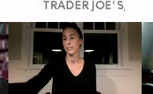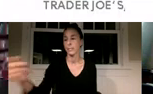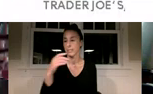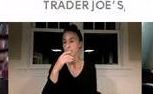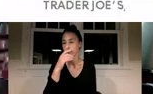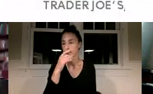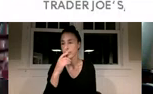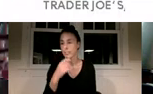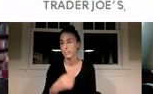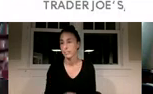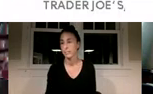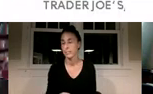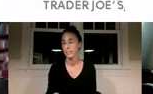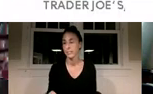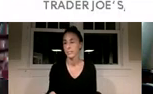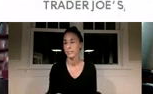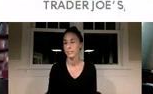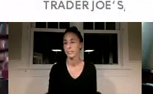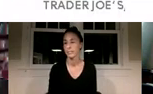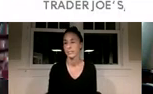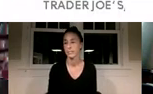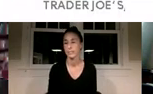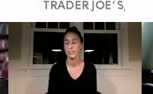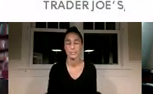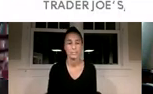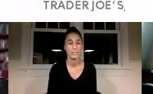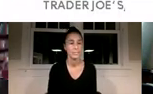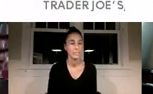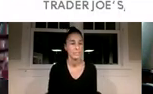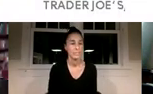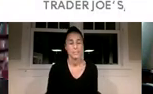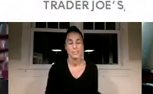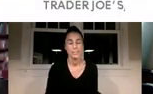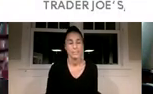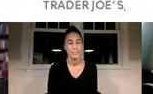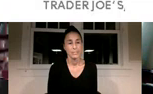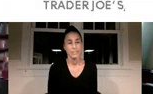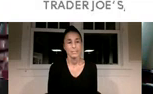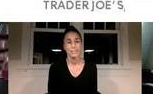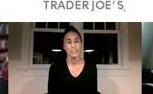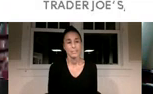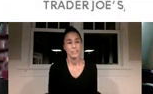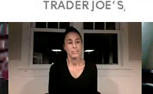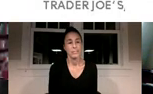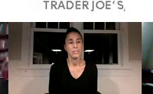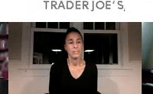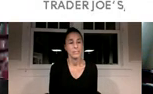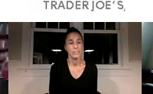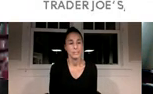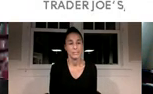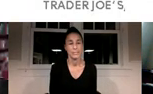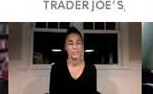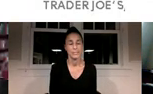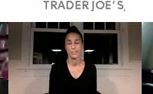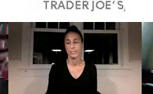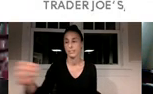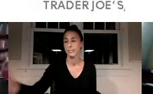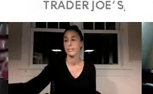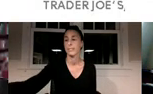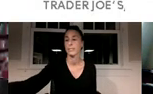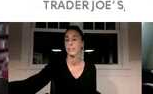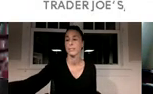and people just sit out with movable furniture. We have more traditional town square spaces like, you know, you might see in Clarendon or Rockville Town Square or Bethesda,